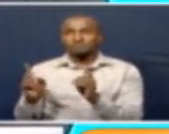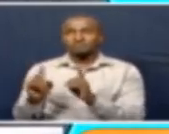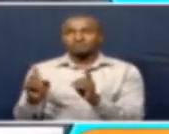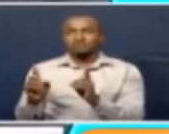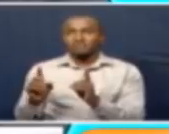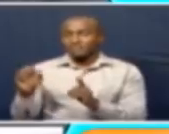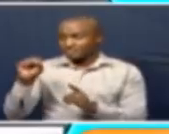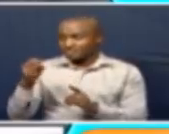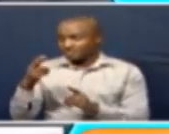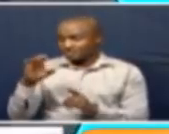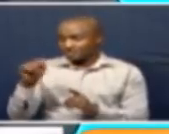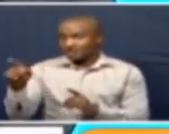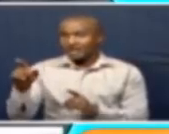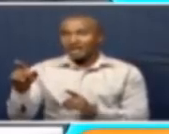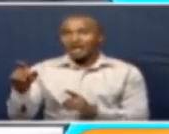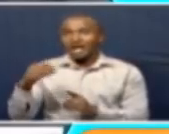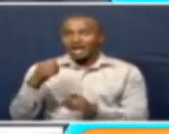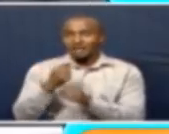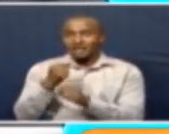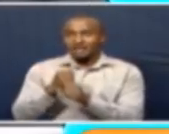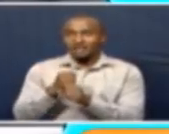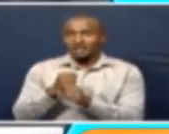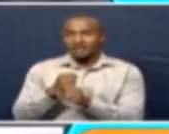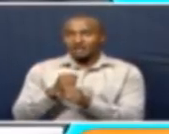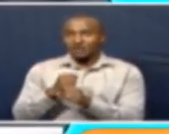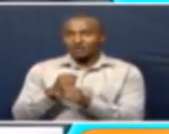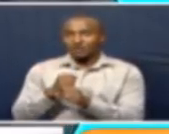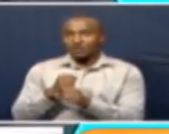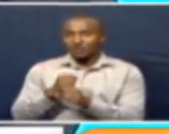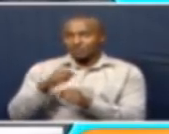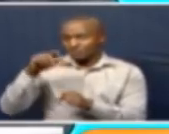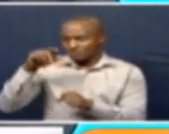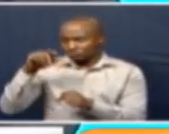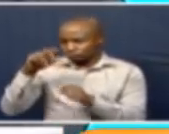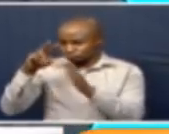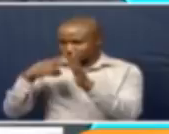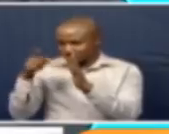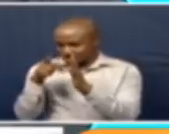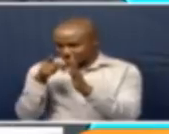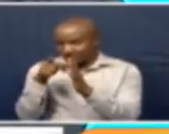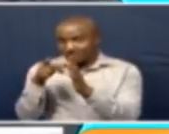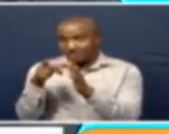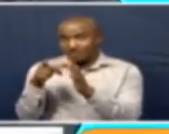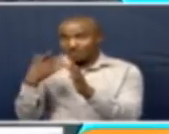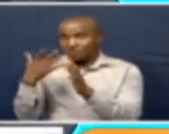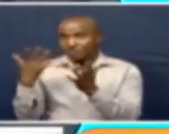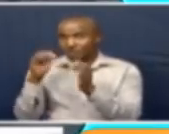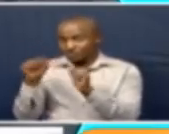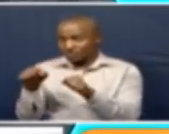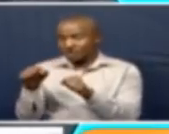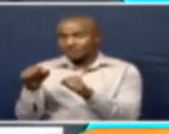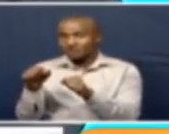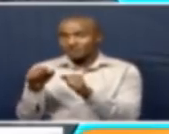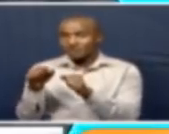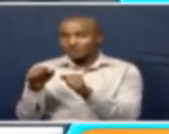Sheila has done a pin, the Google Drive, the Google document where you can now put